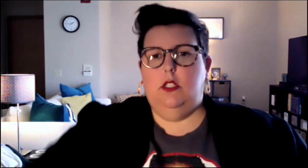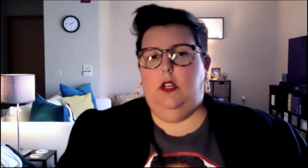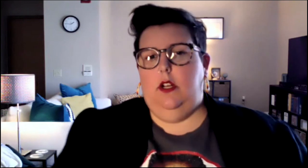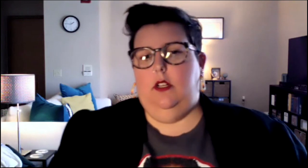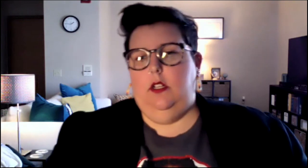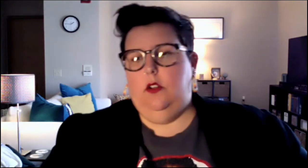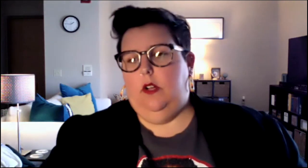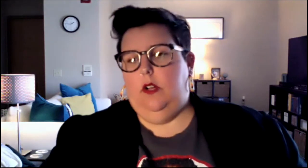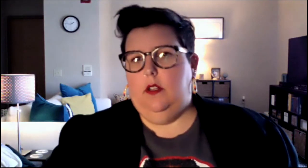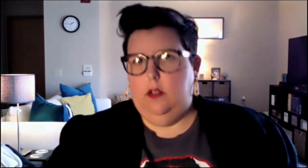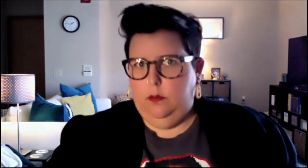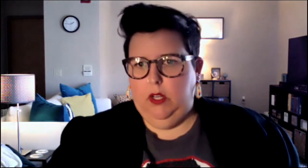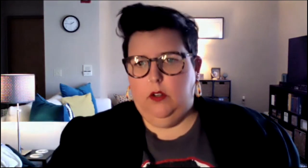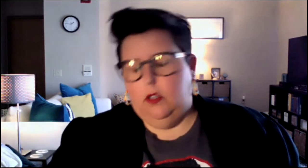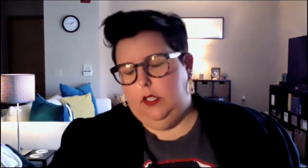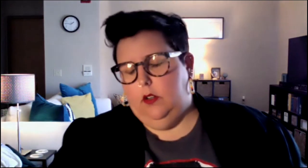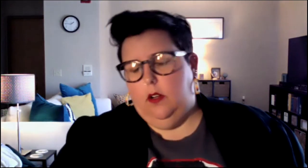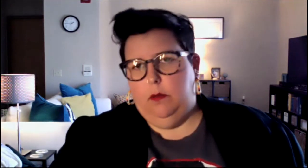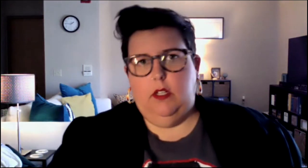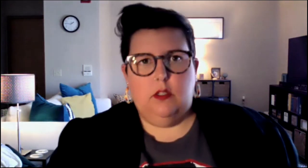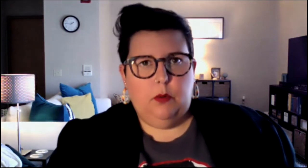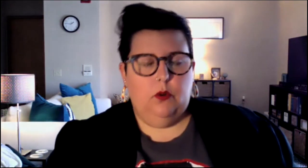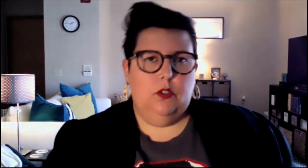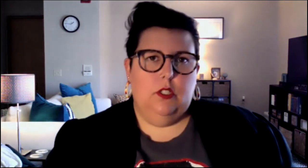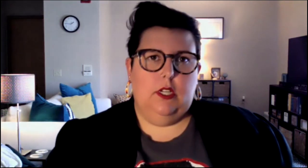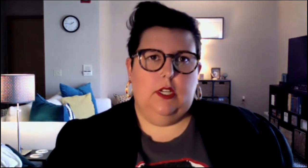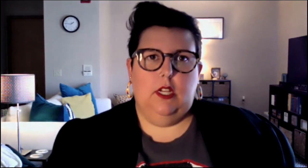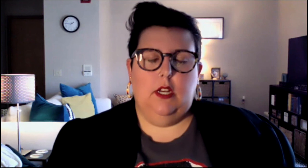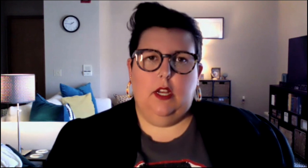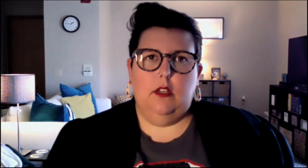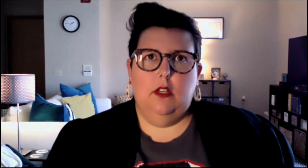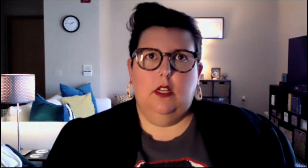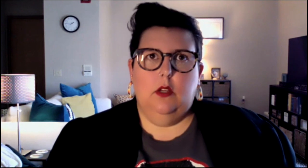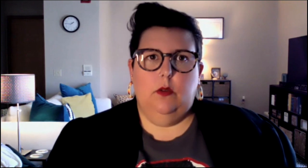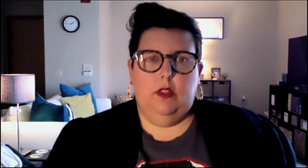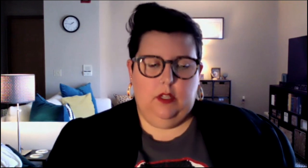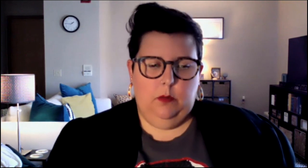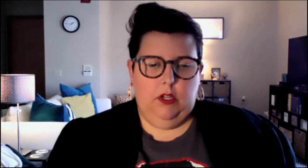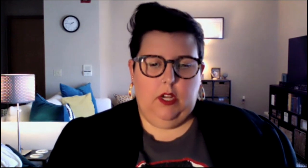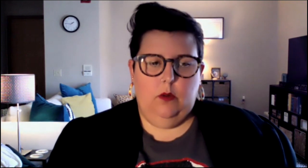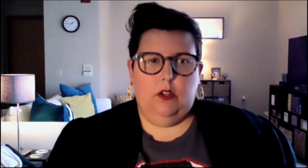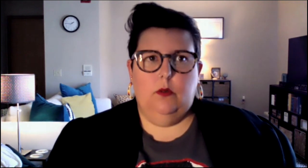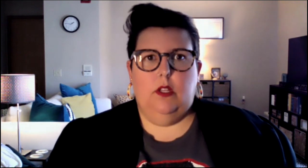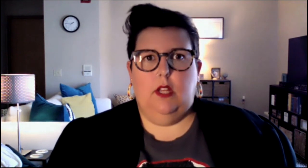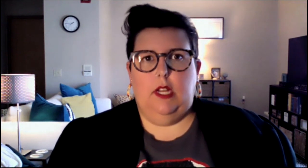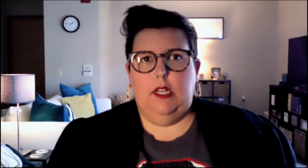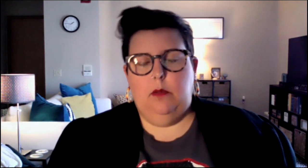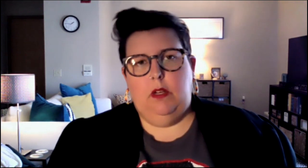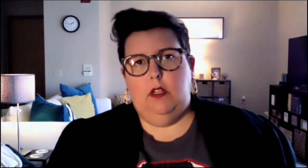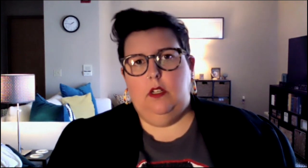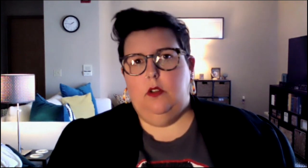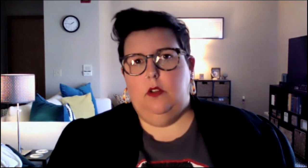Just, you know, I mirror, you know, how Melanie's approach, like I said, with the community I worked with, I